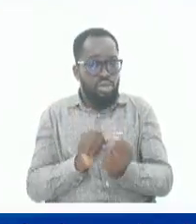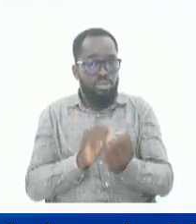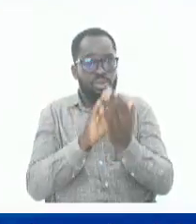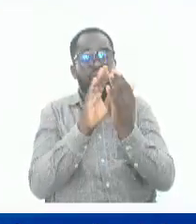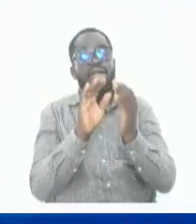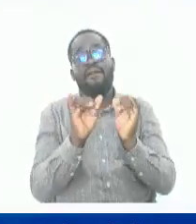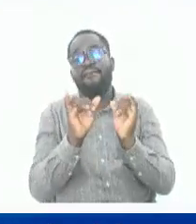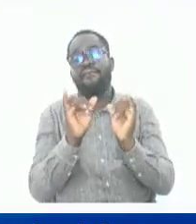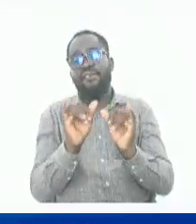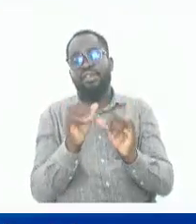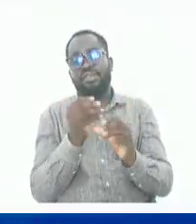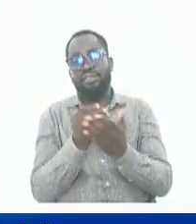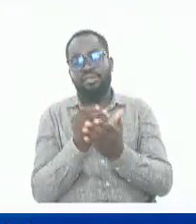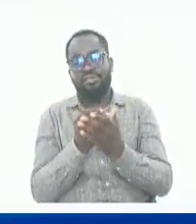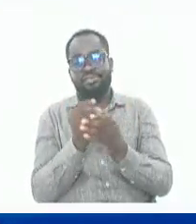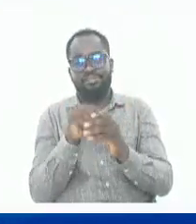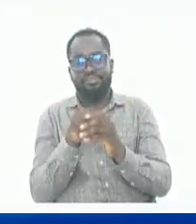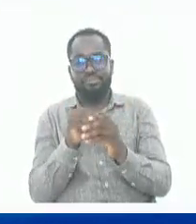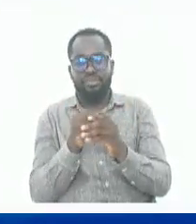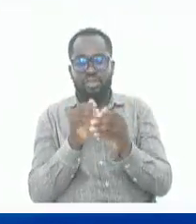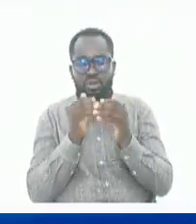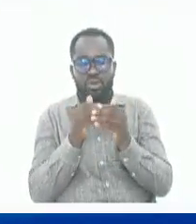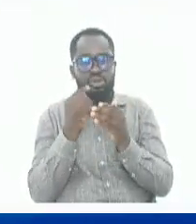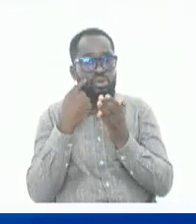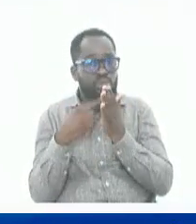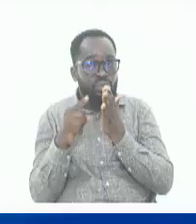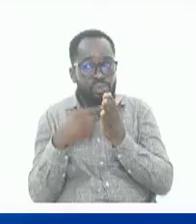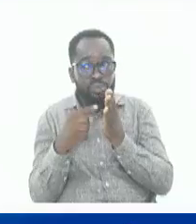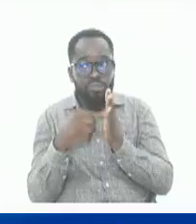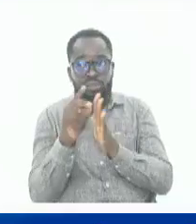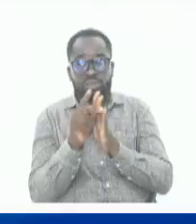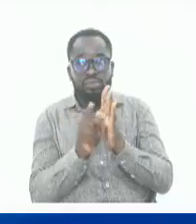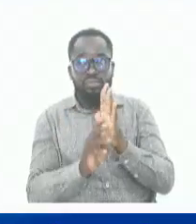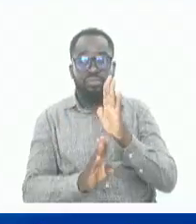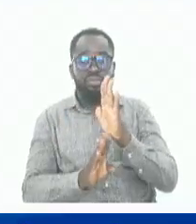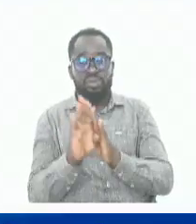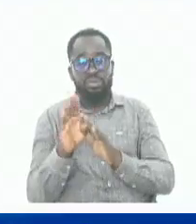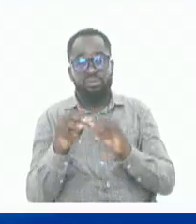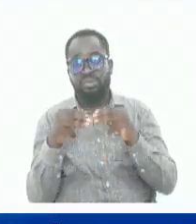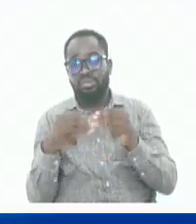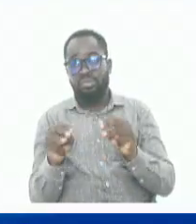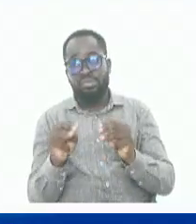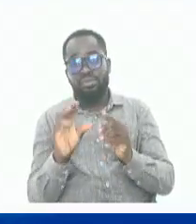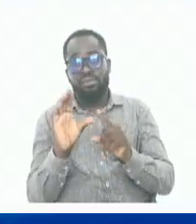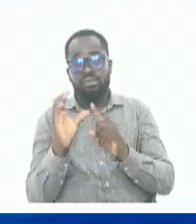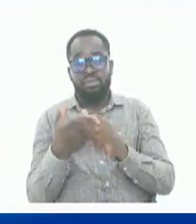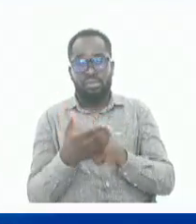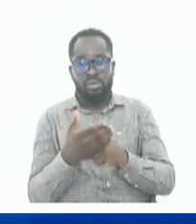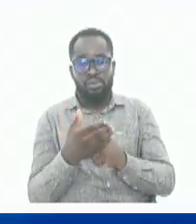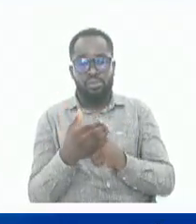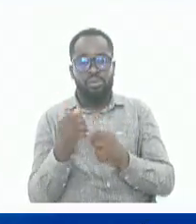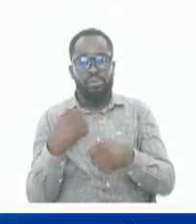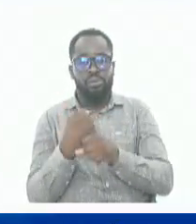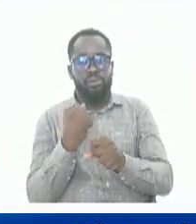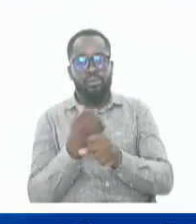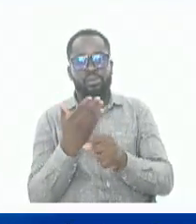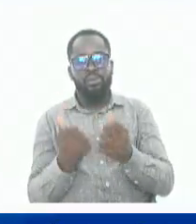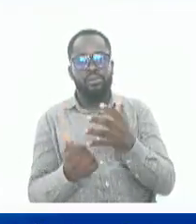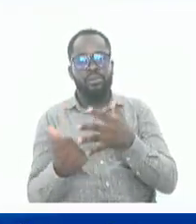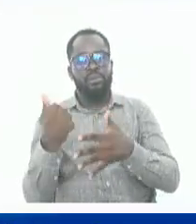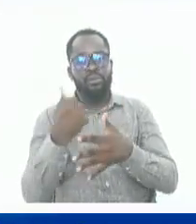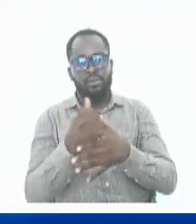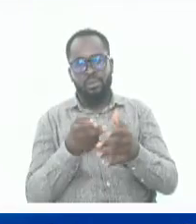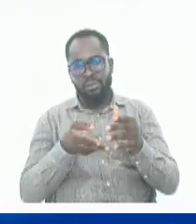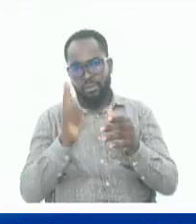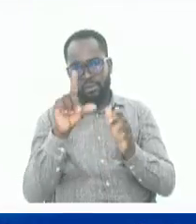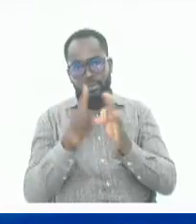income investments, closely monitoring policy developments and market conditions to optimize portfolio